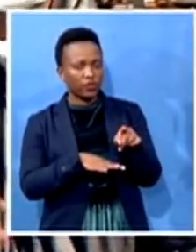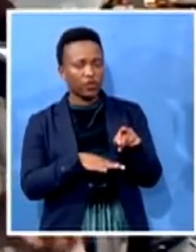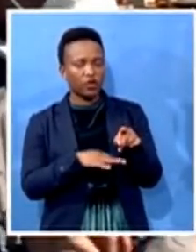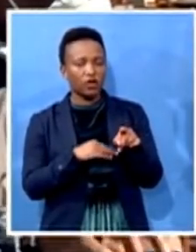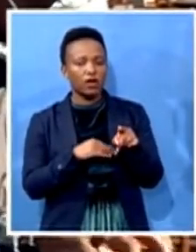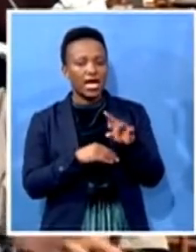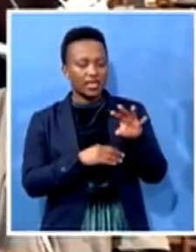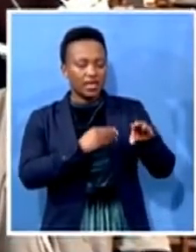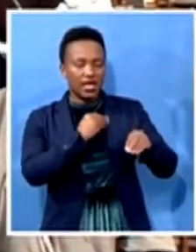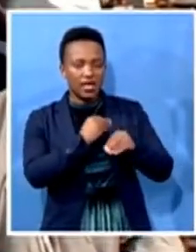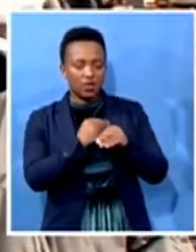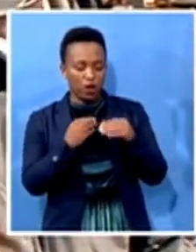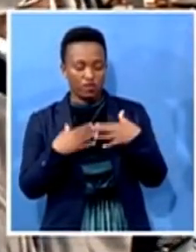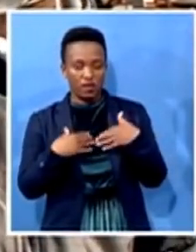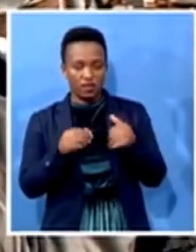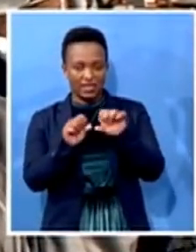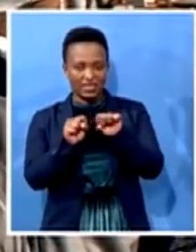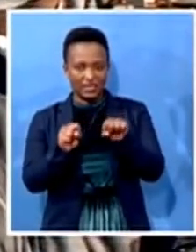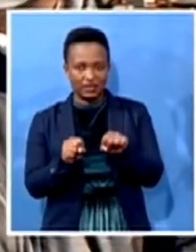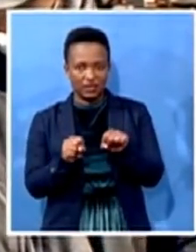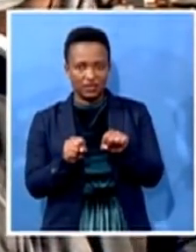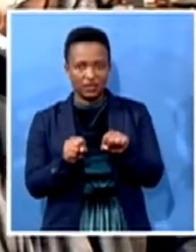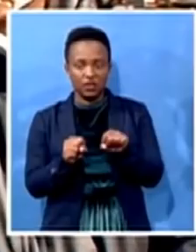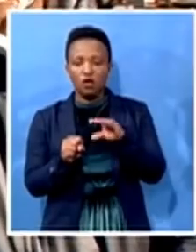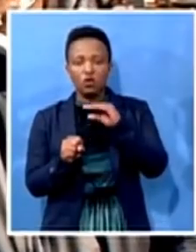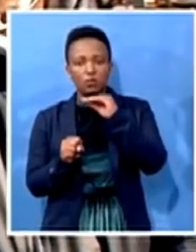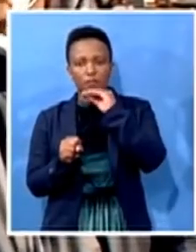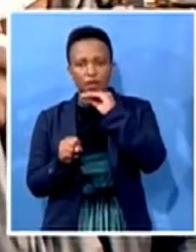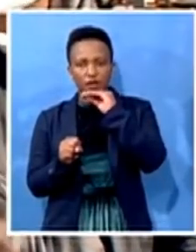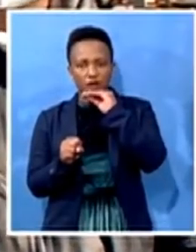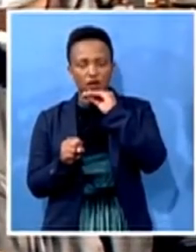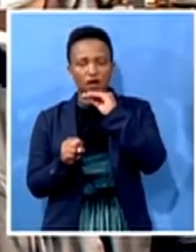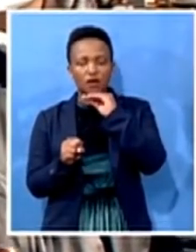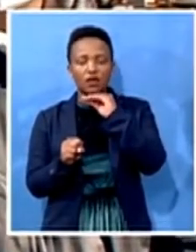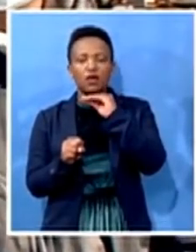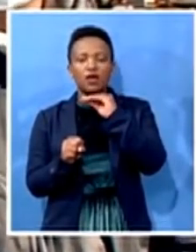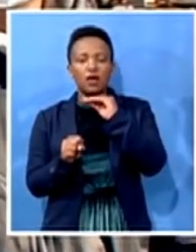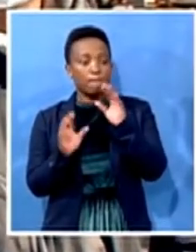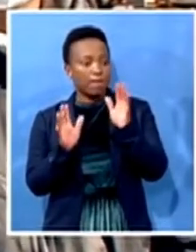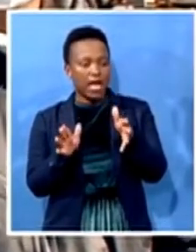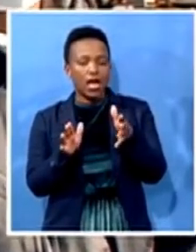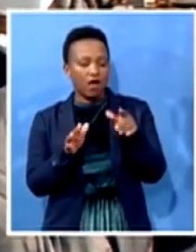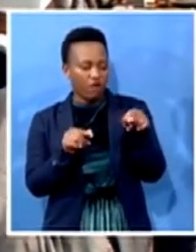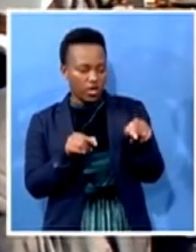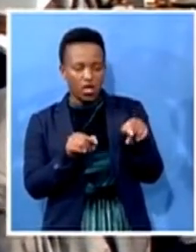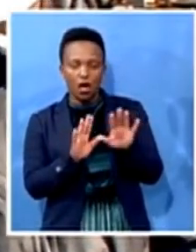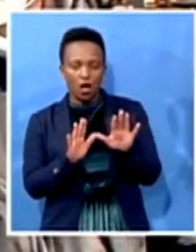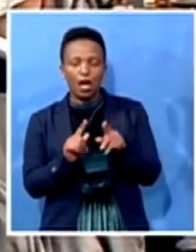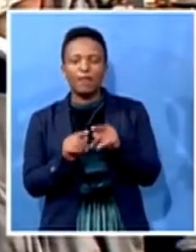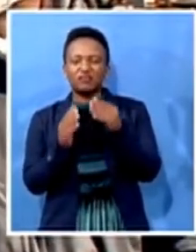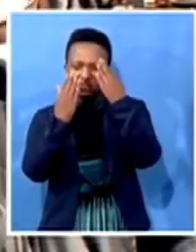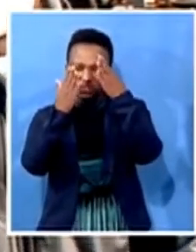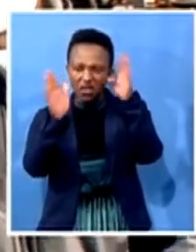I don't think it was just meant for just here, just a direct question to say, are we relying only on the staff complement